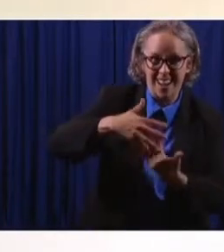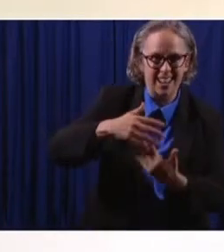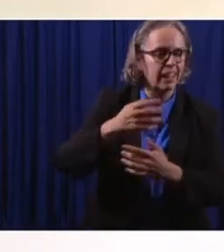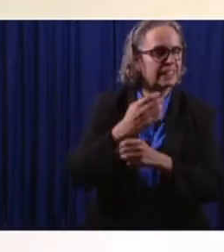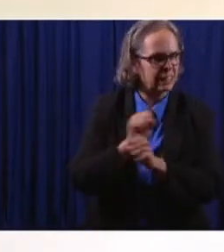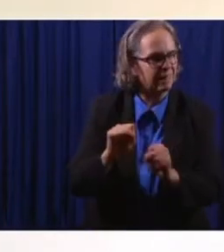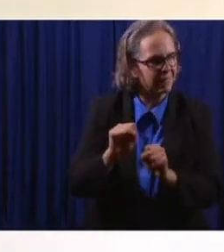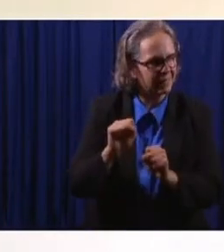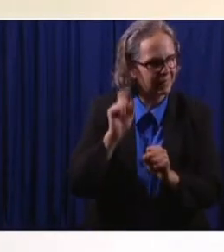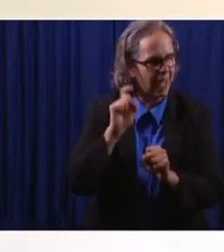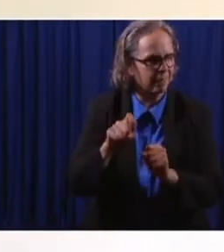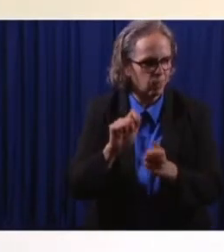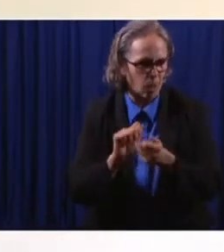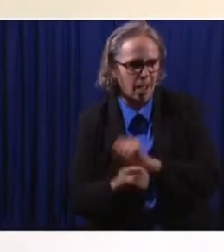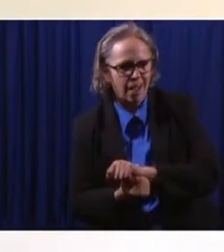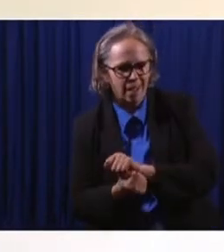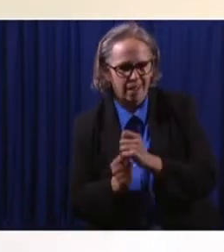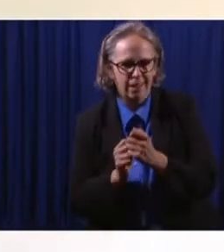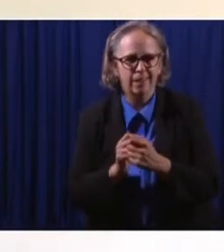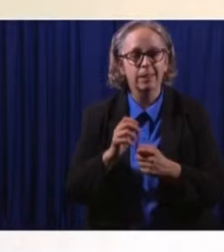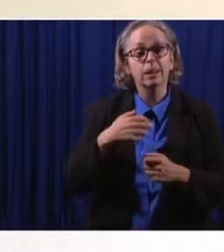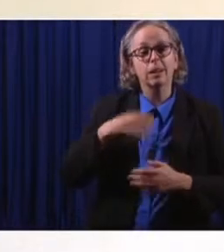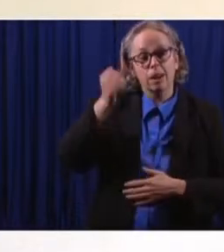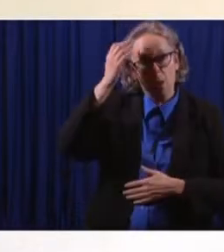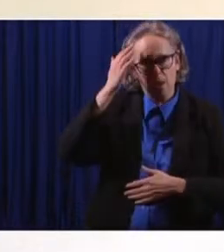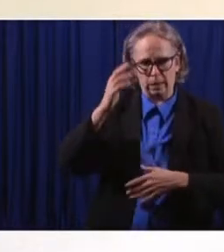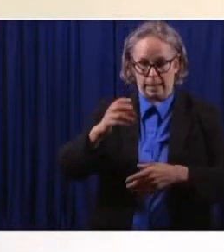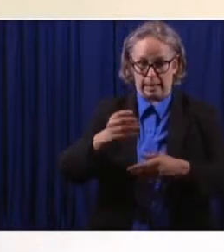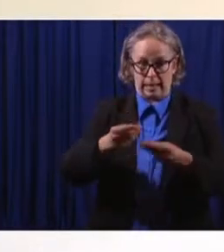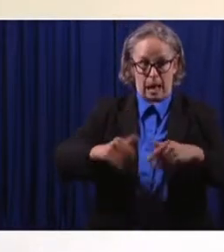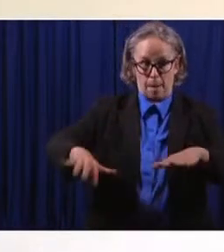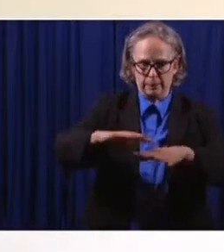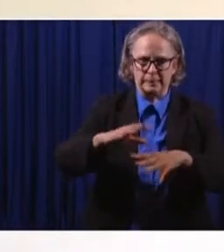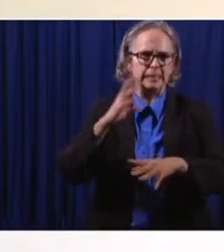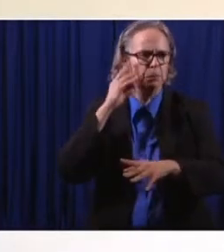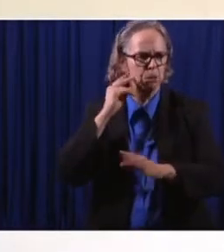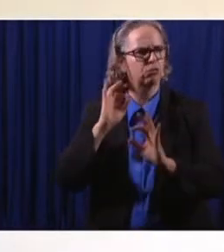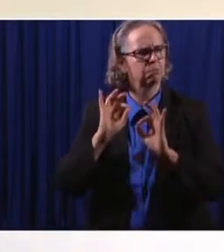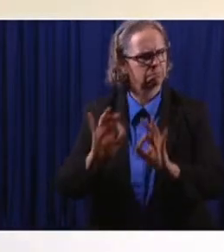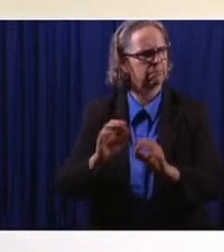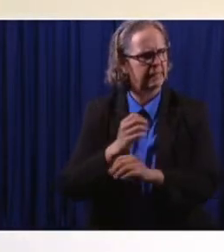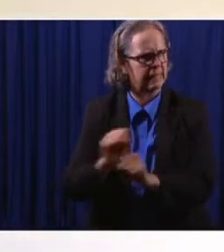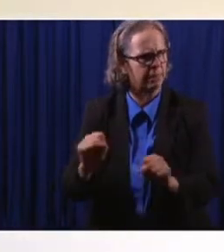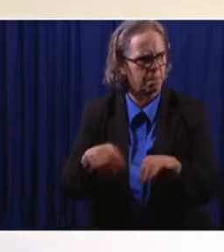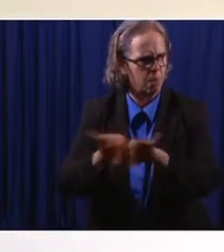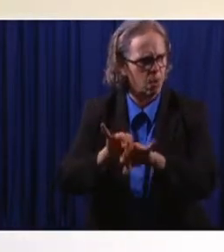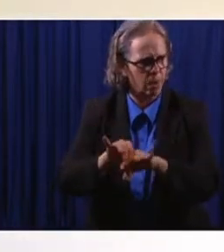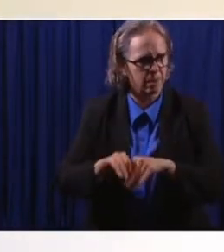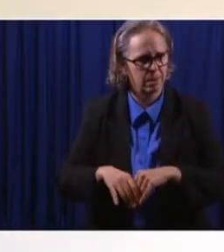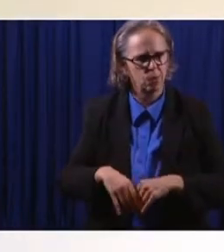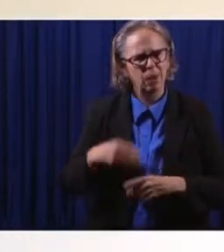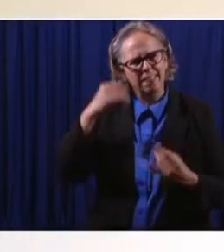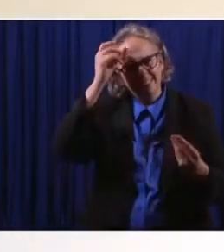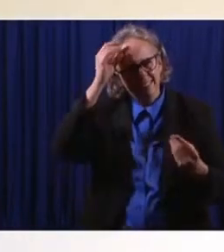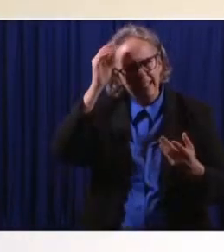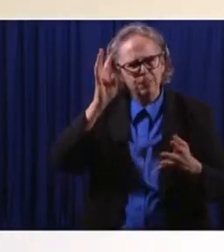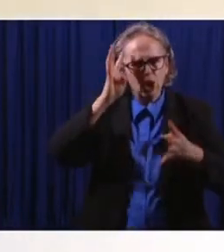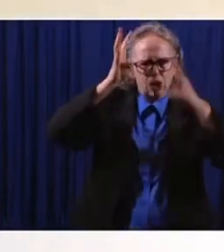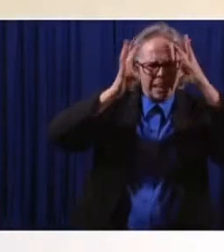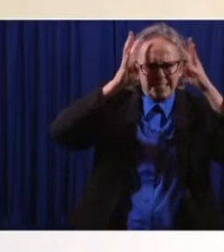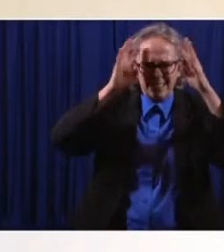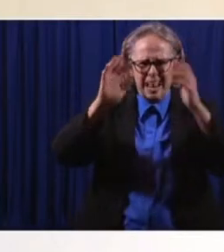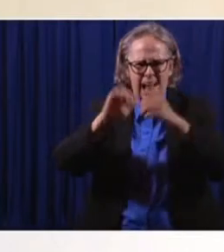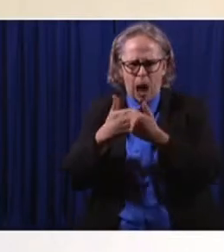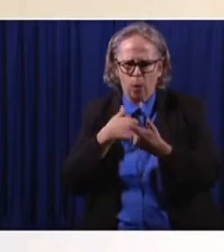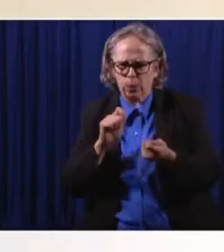this on-campus experience is going to be safe, right? And so how can we ensure that the safety is going to happen off